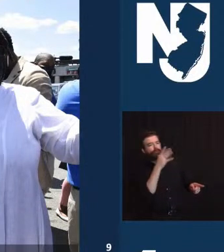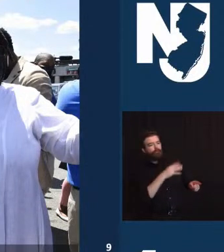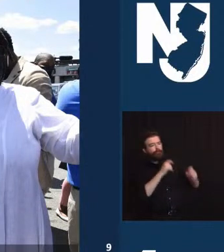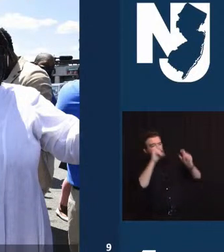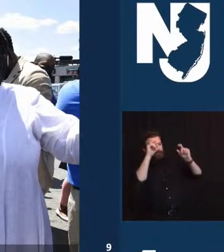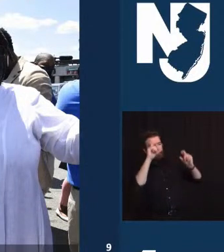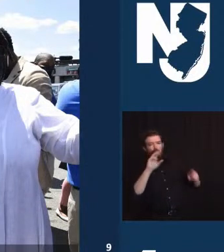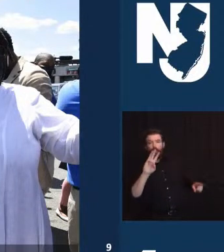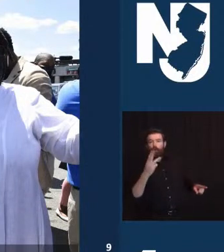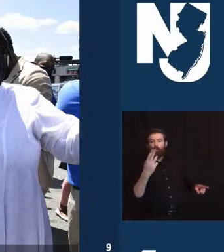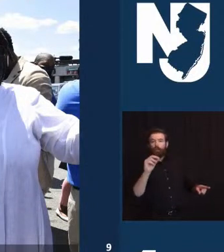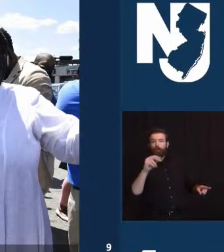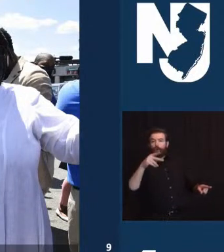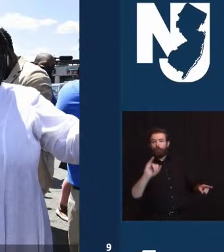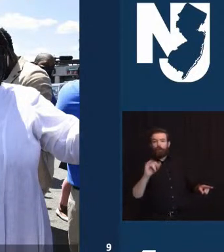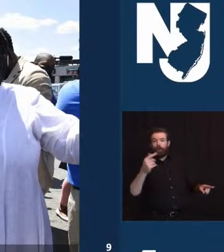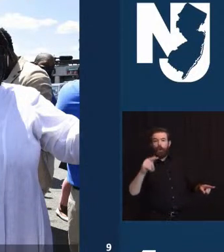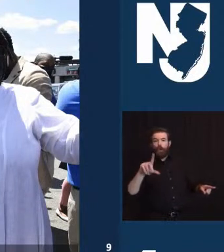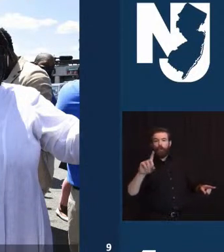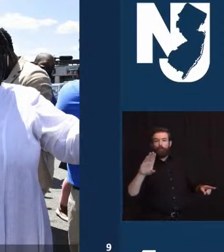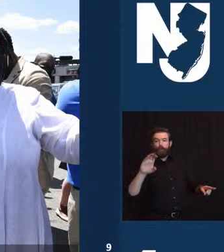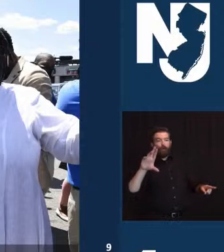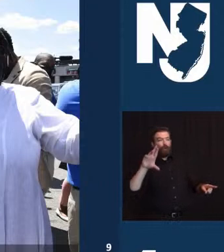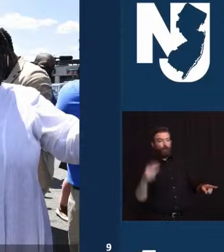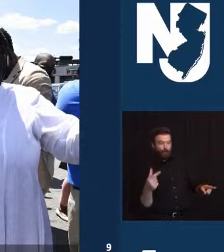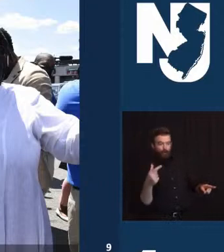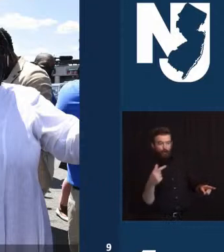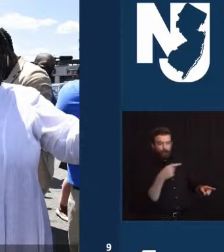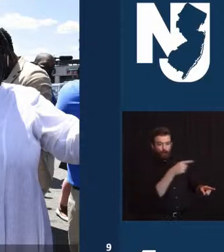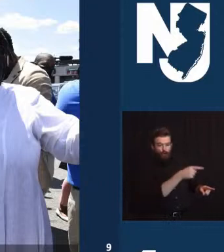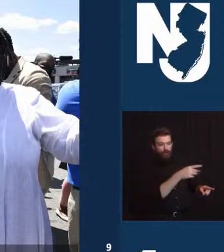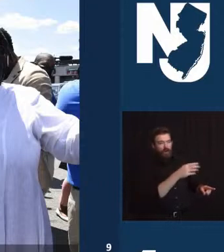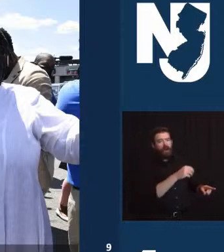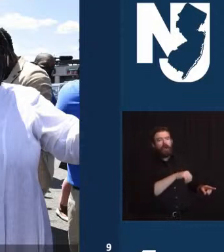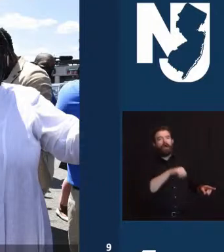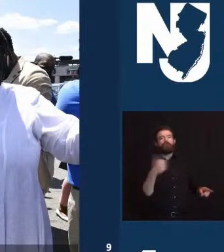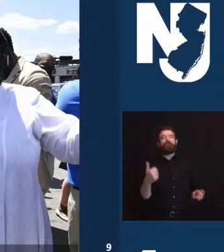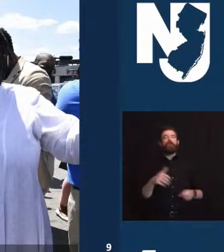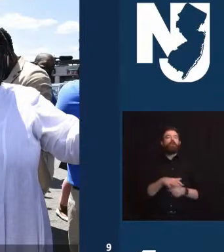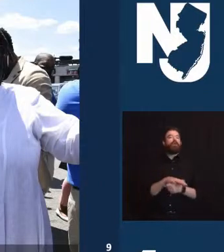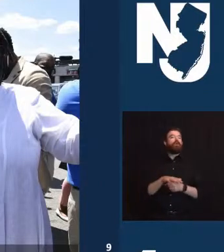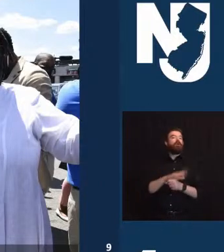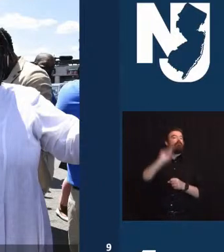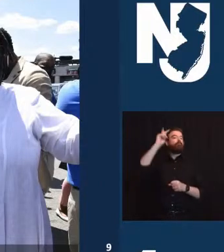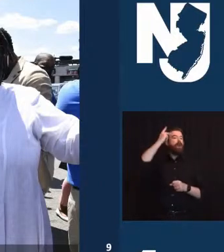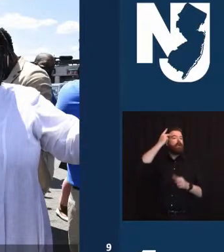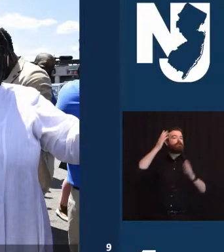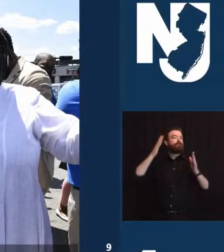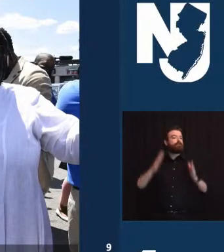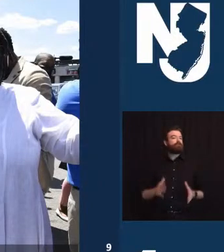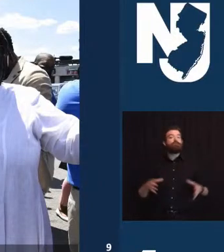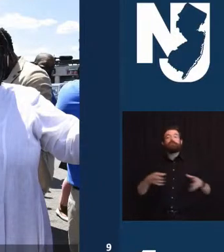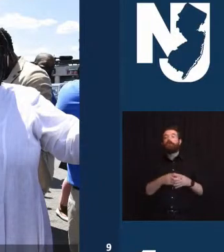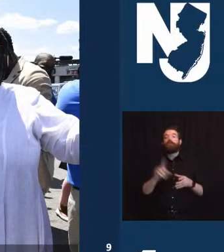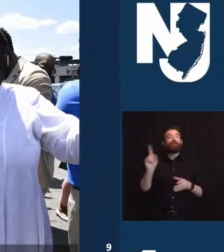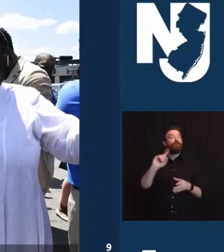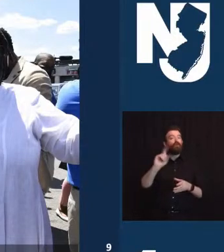County Executive, the one and only Joe DiVincenzo, and local officials in East Orange for a highly